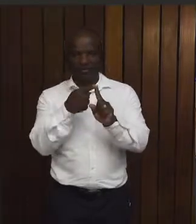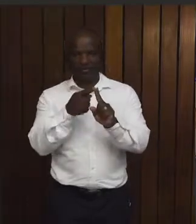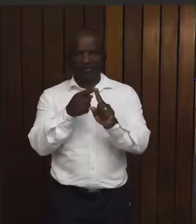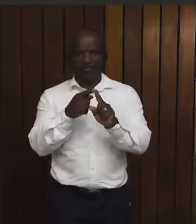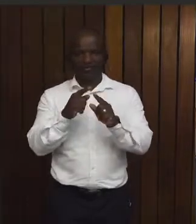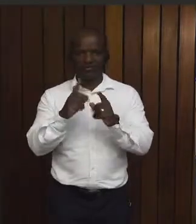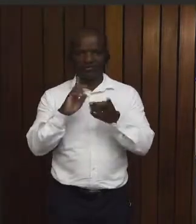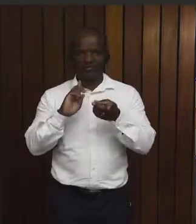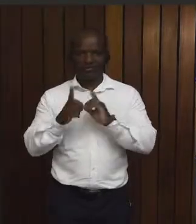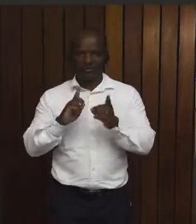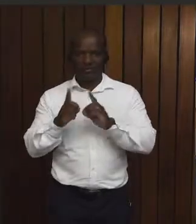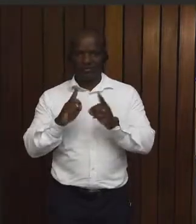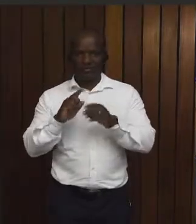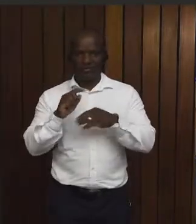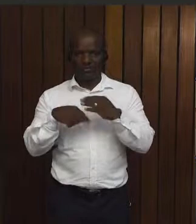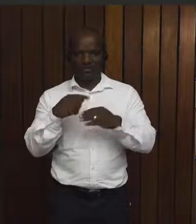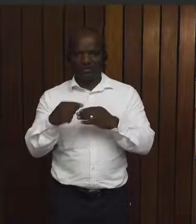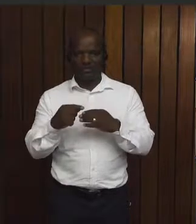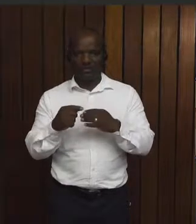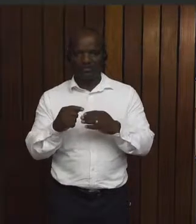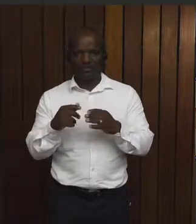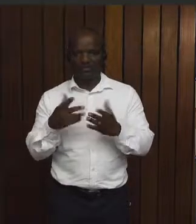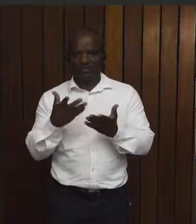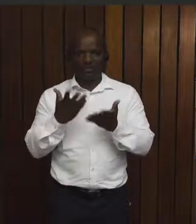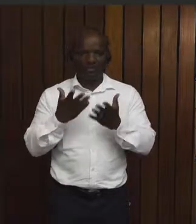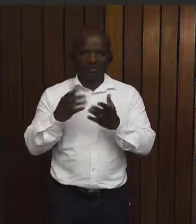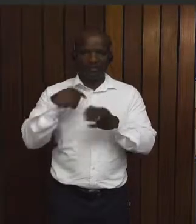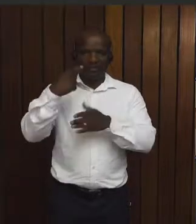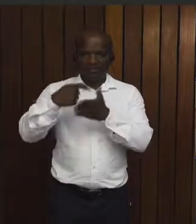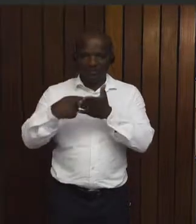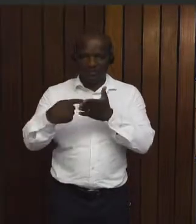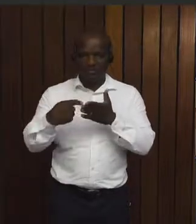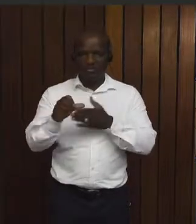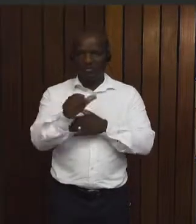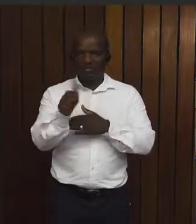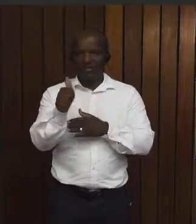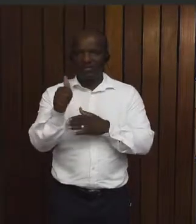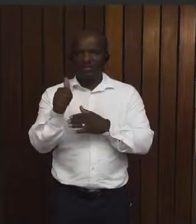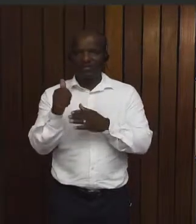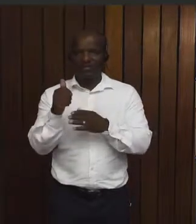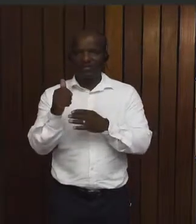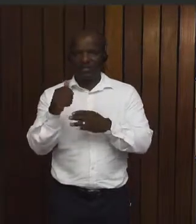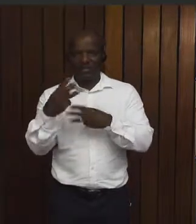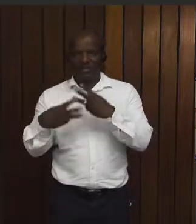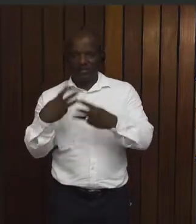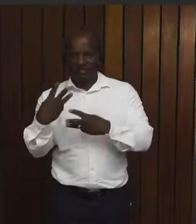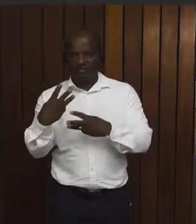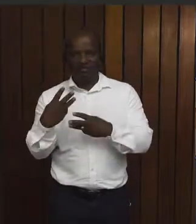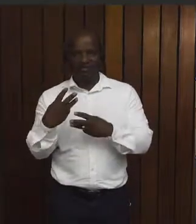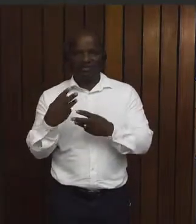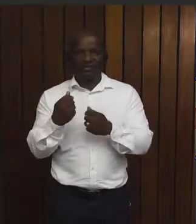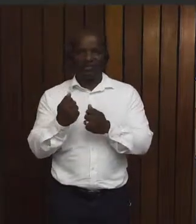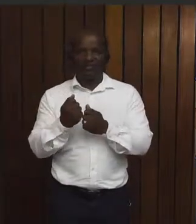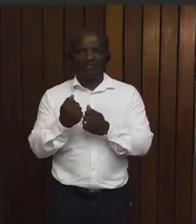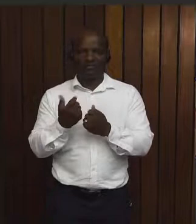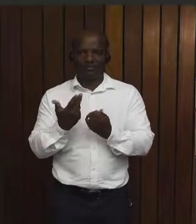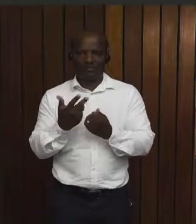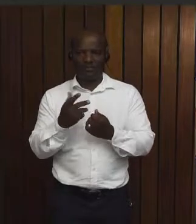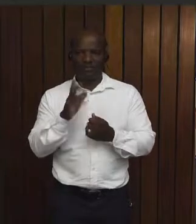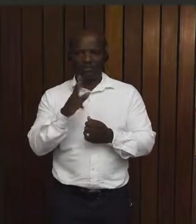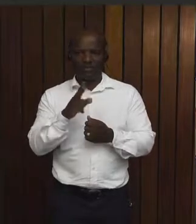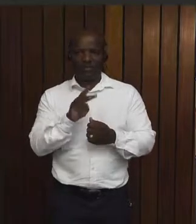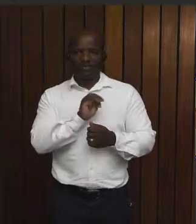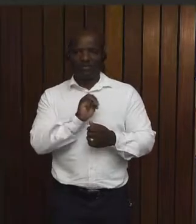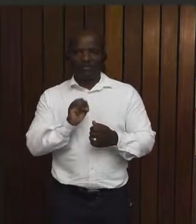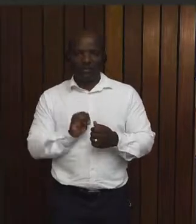I wanted to make very soon, it might be next week or that other week, we are going to discuss with the mayor and his team